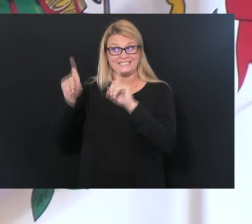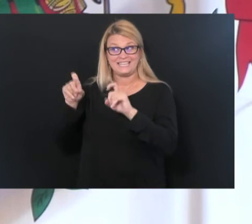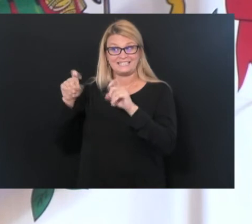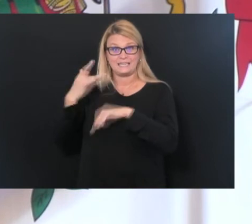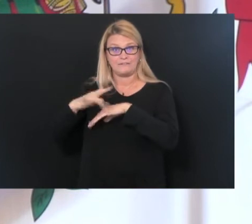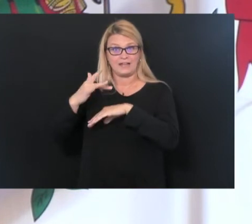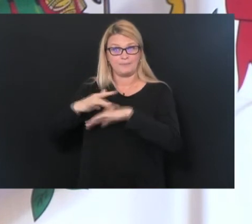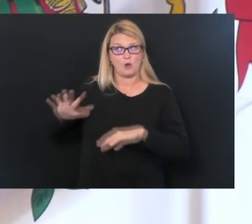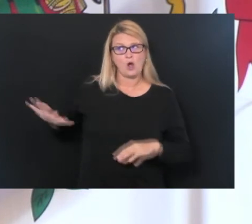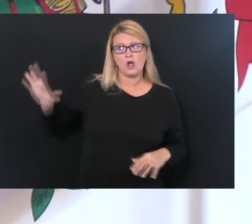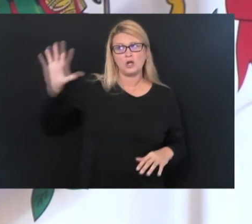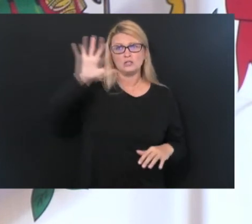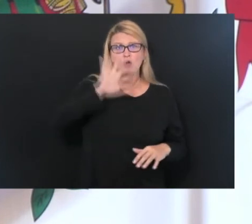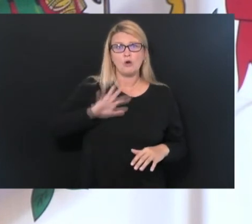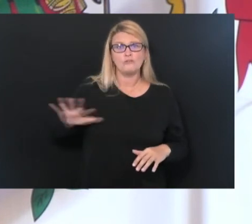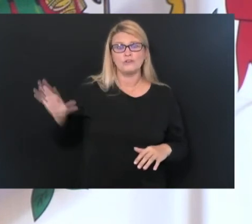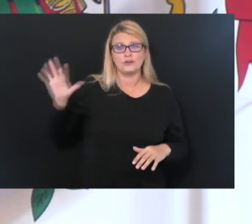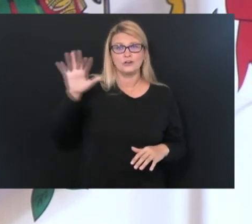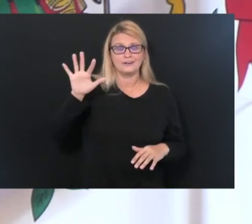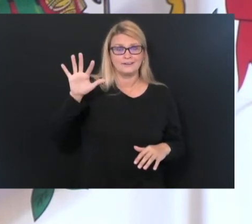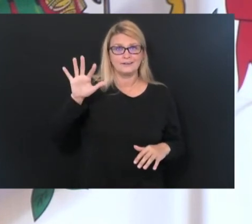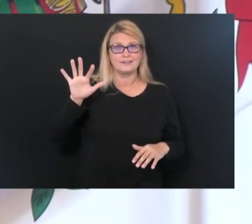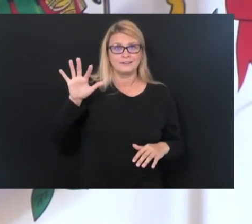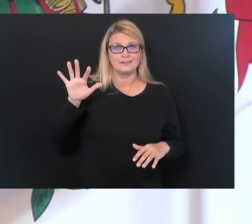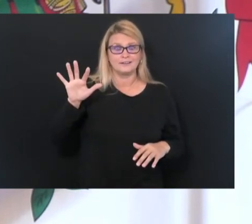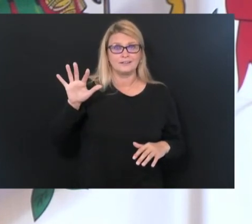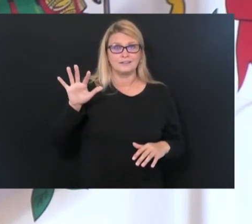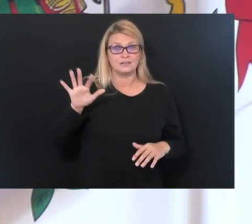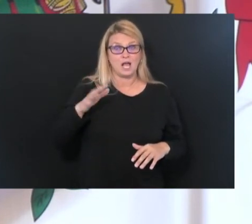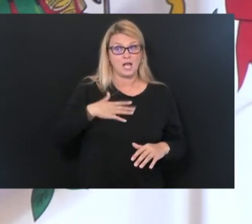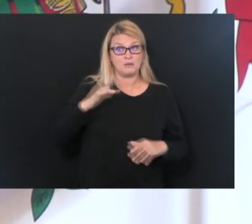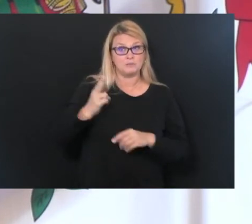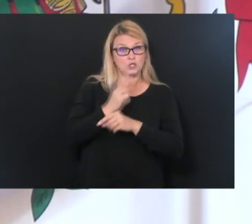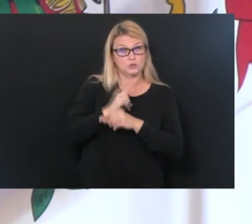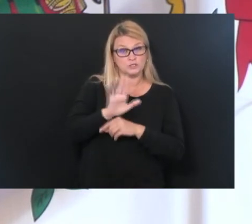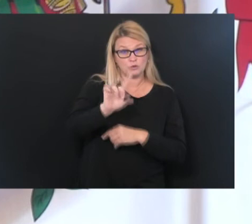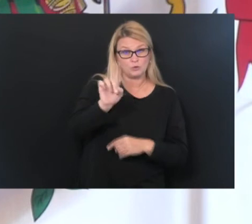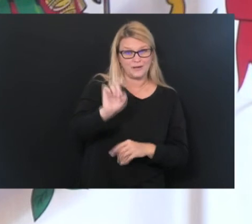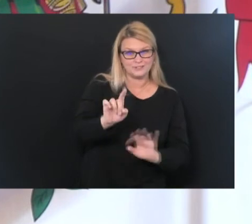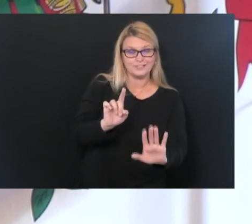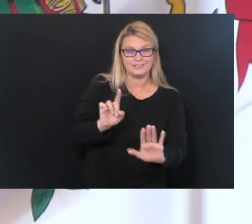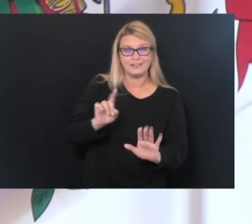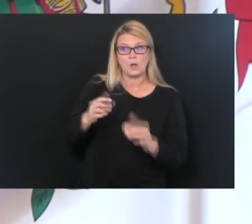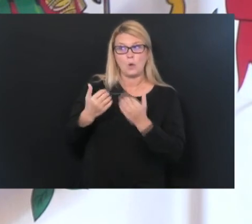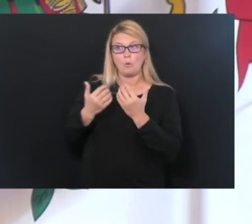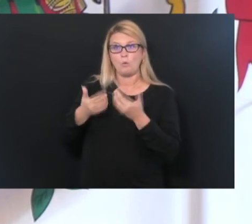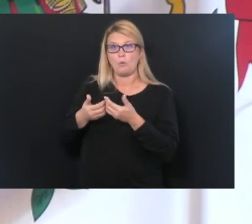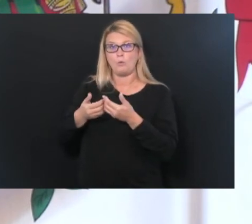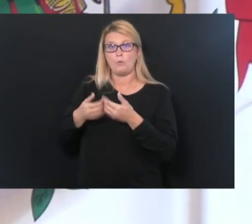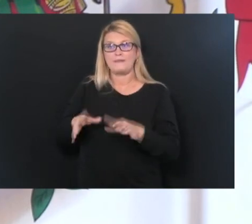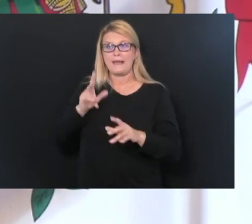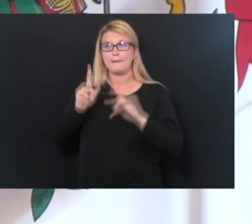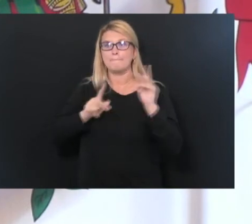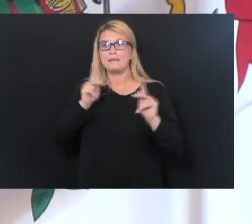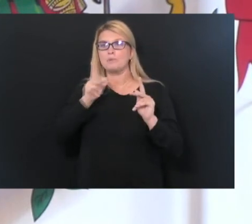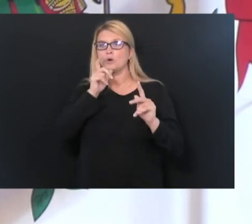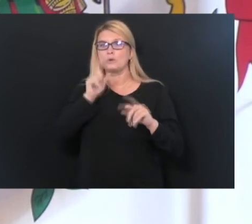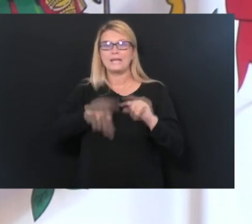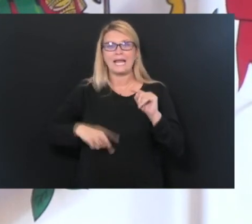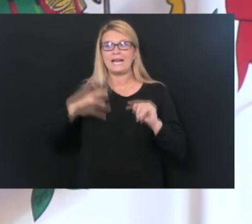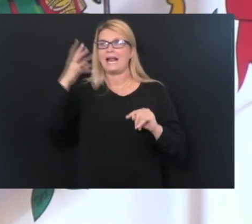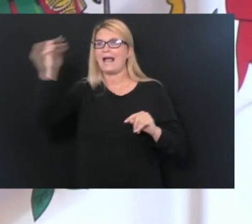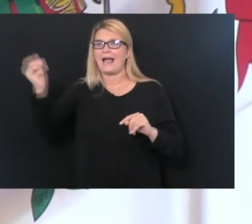everything, and without limiting, using your question, Charles, without limiting this to people that can't get out or people that shouldn't get